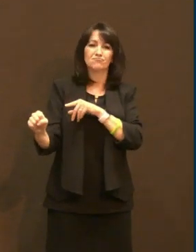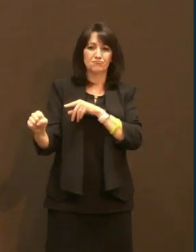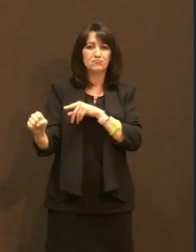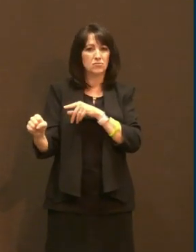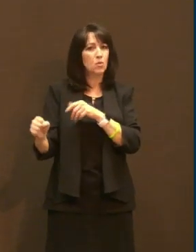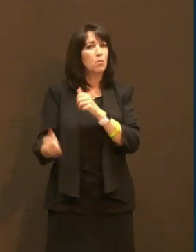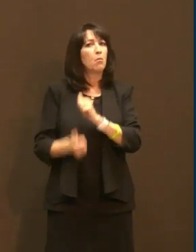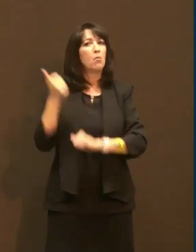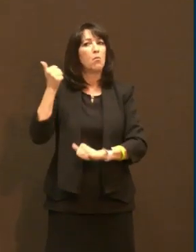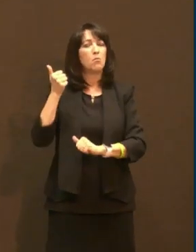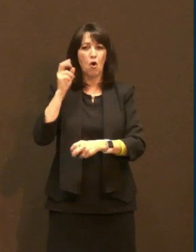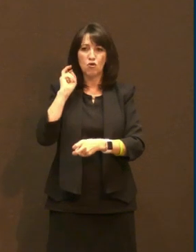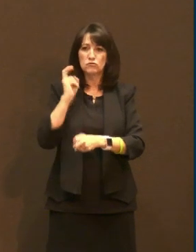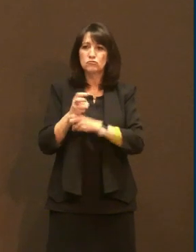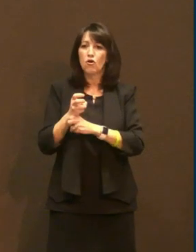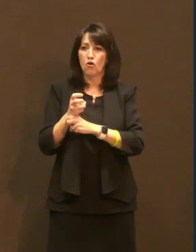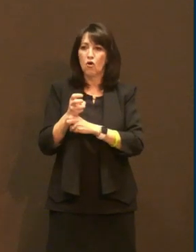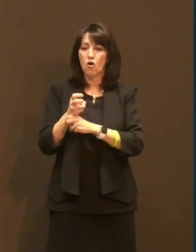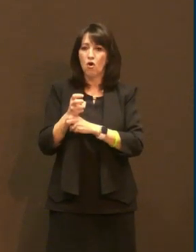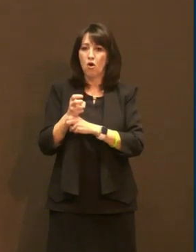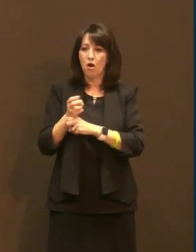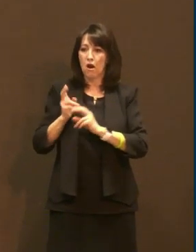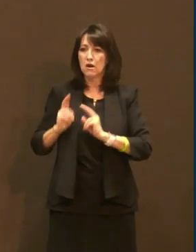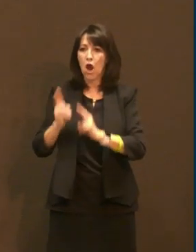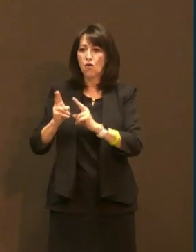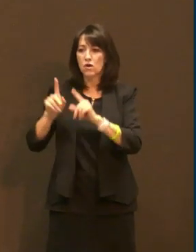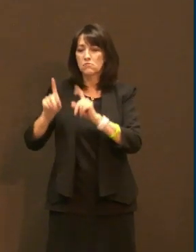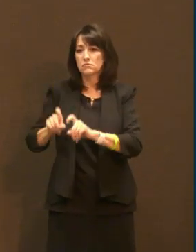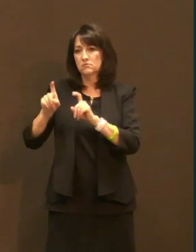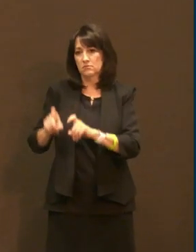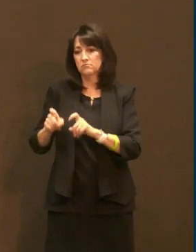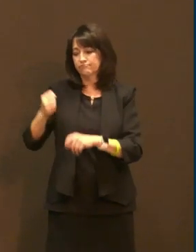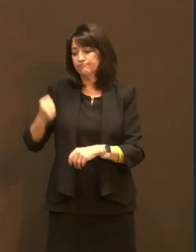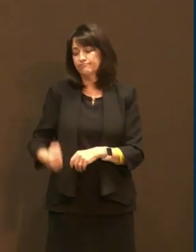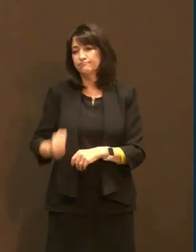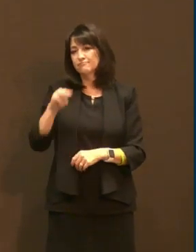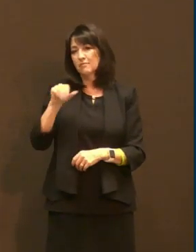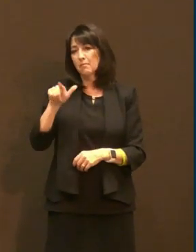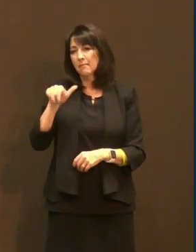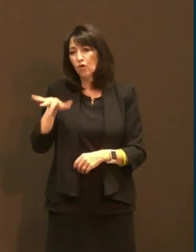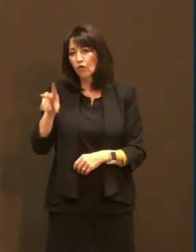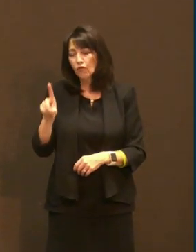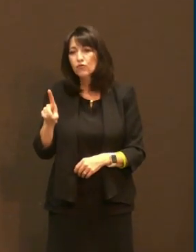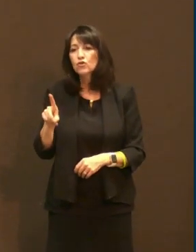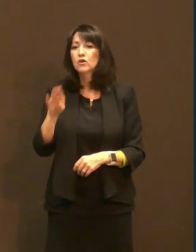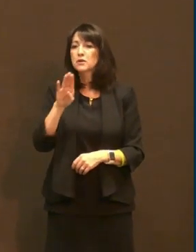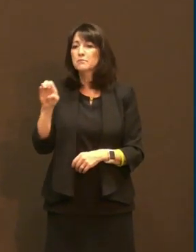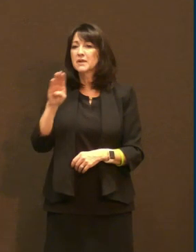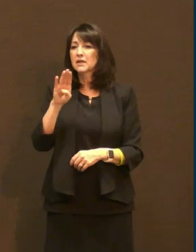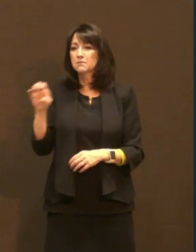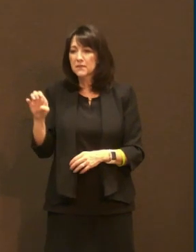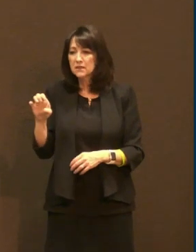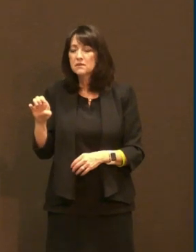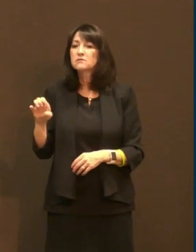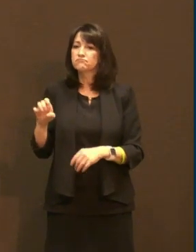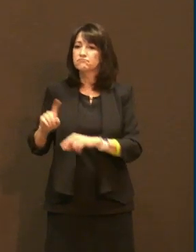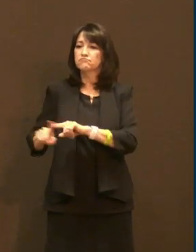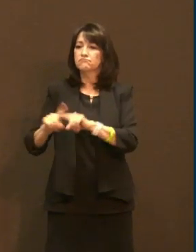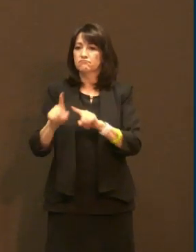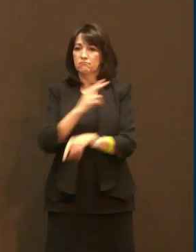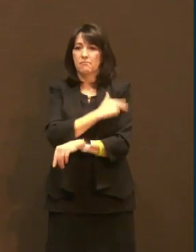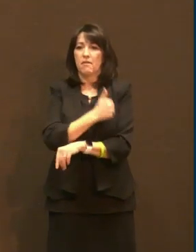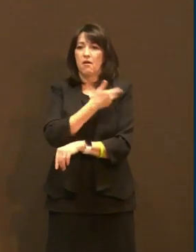Georgetown, the Sussex side and Kent County side of Milford with Bay Health, BB, and now Nanticoke today. A really coordinated